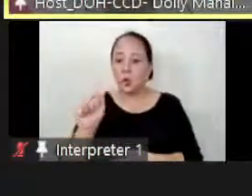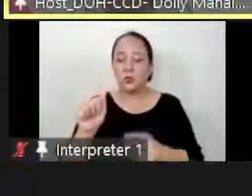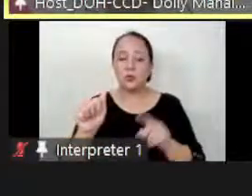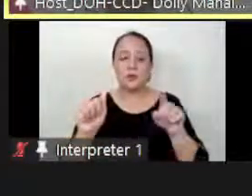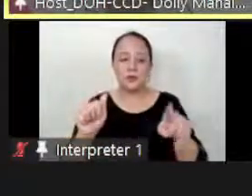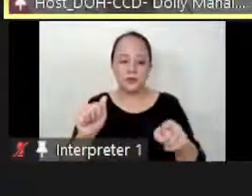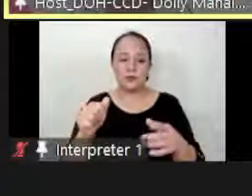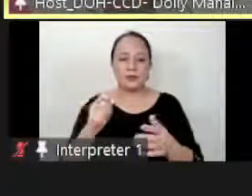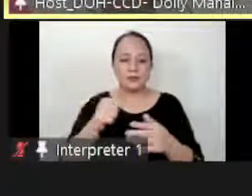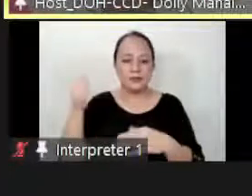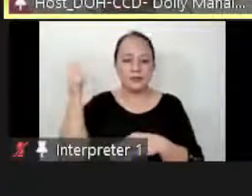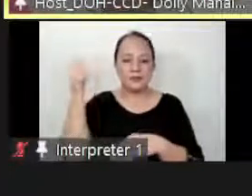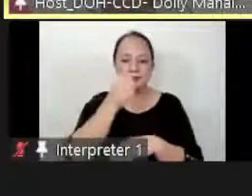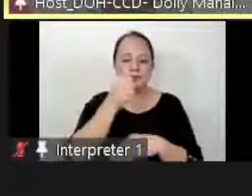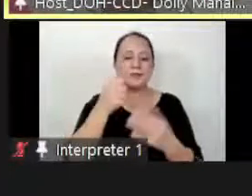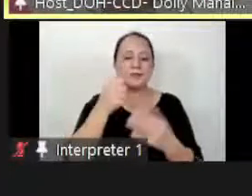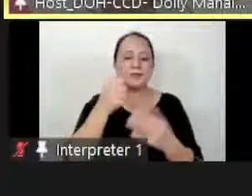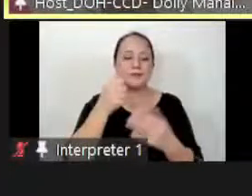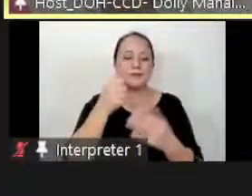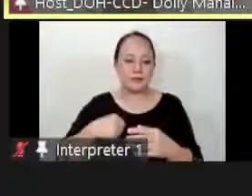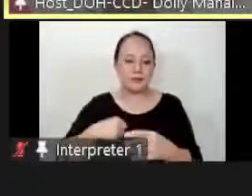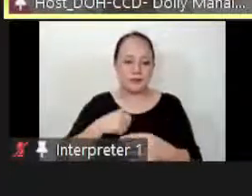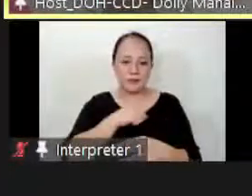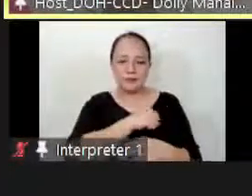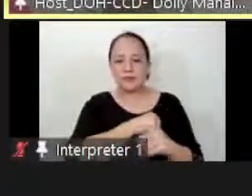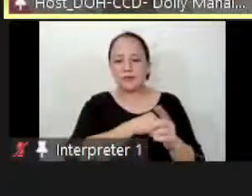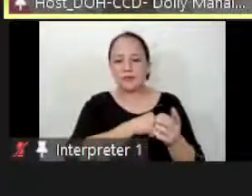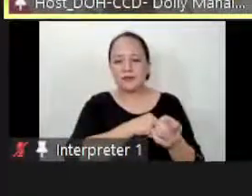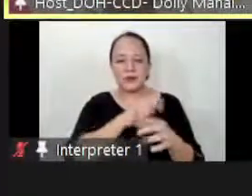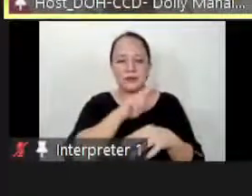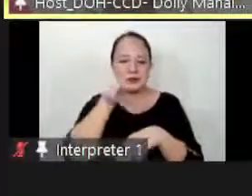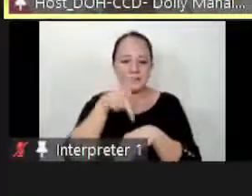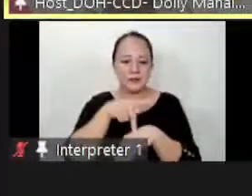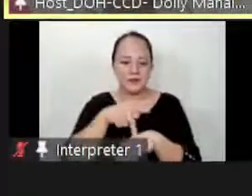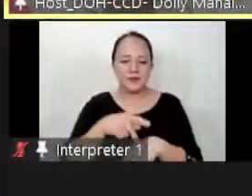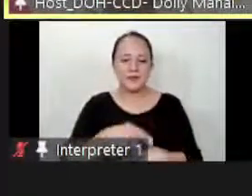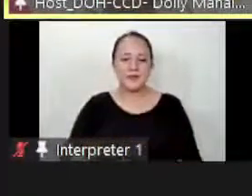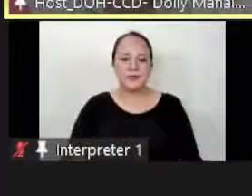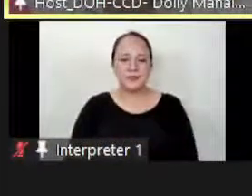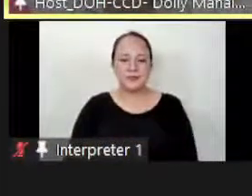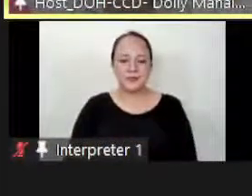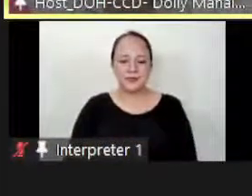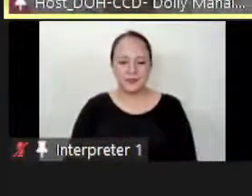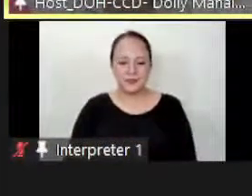of the Philippines, to deliver his keynote speech.